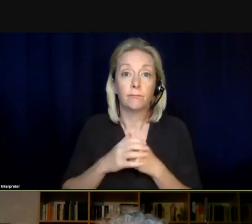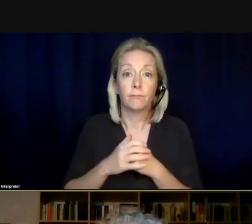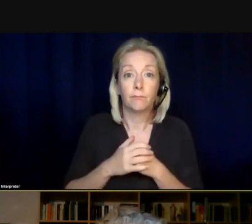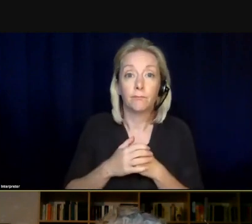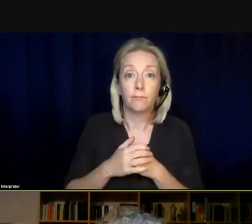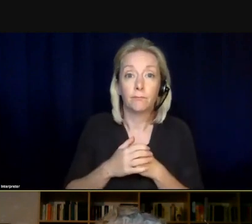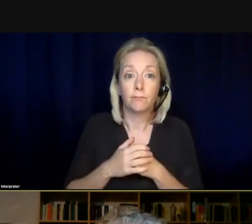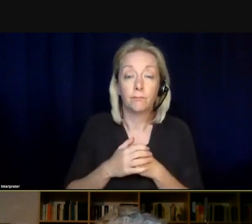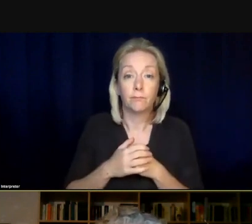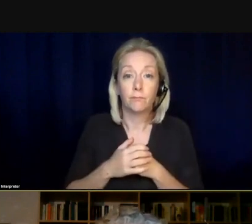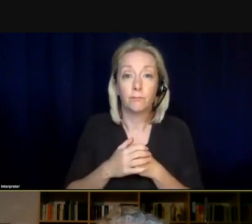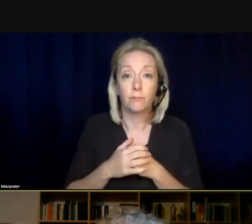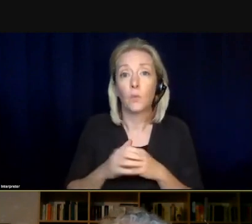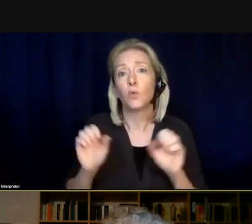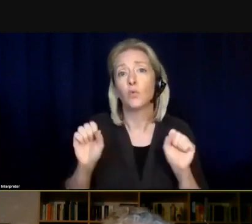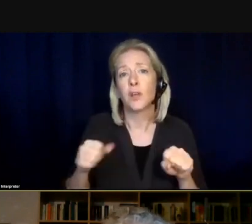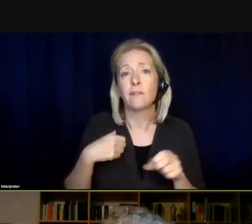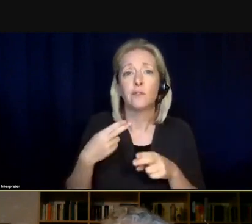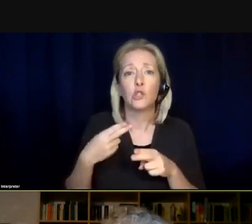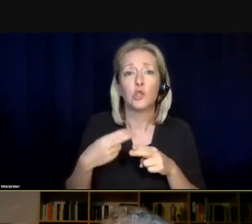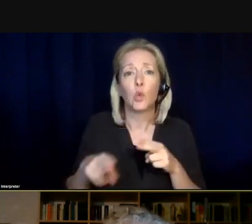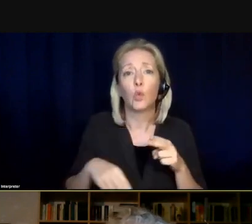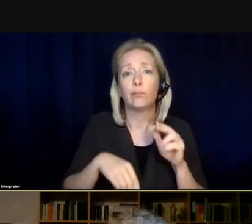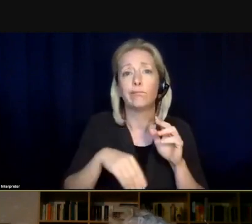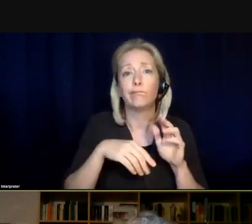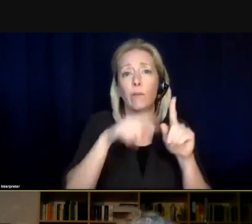You can have short lexicons, you can